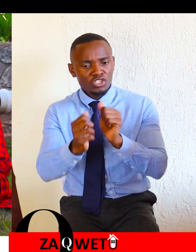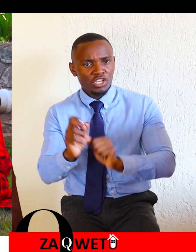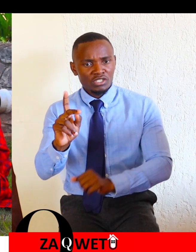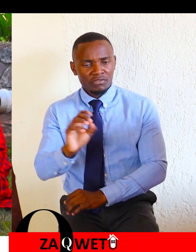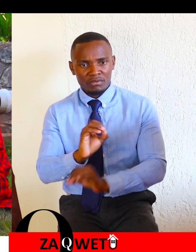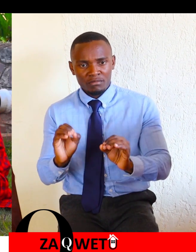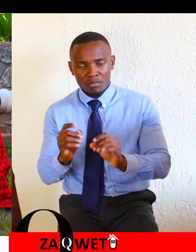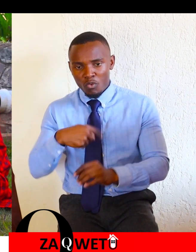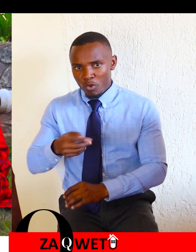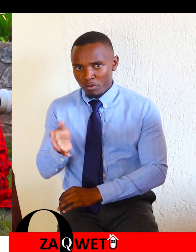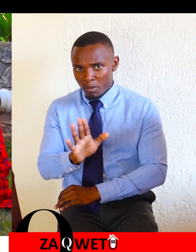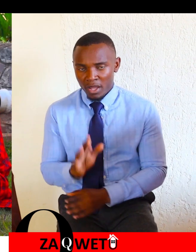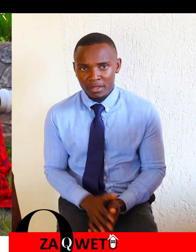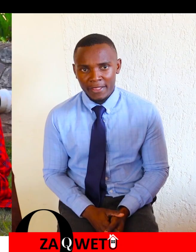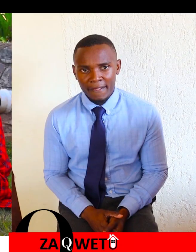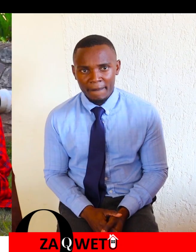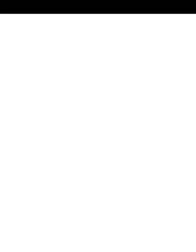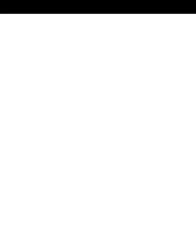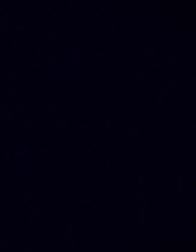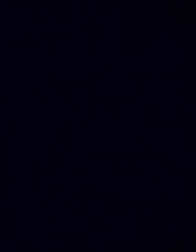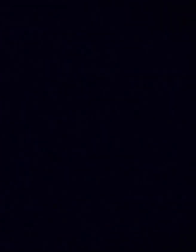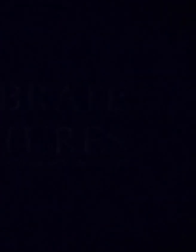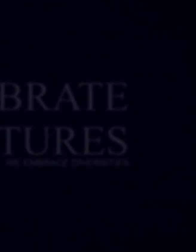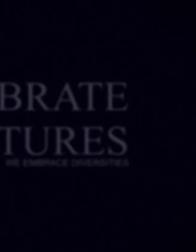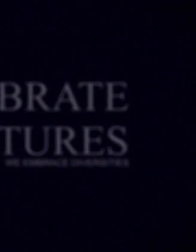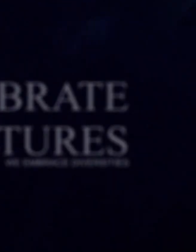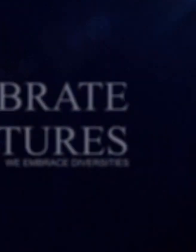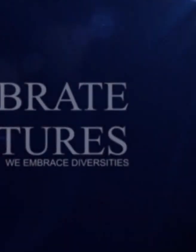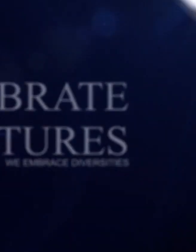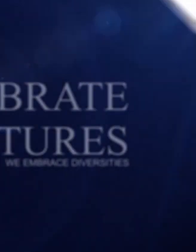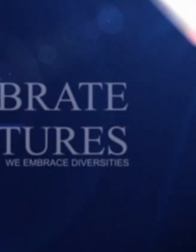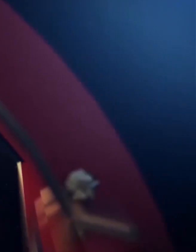content right here. Don't touch that dial. We're gonna be back in a while.